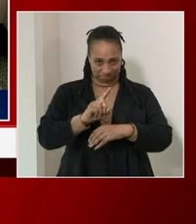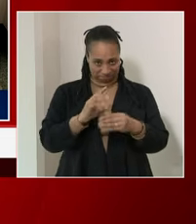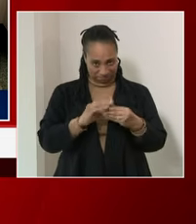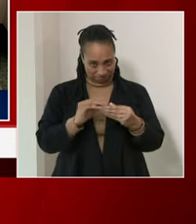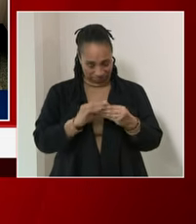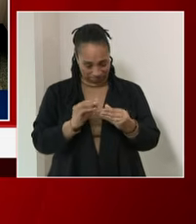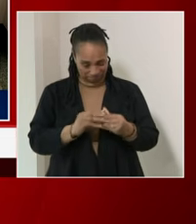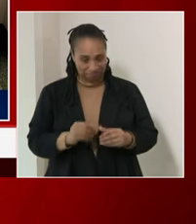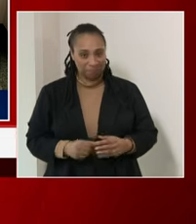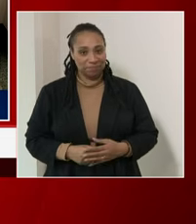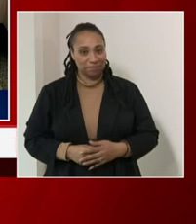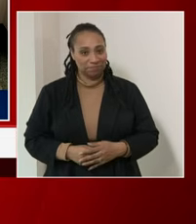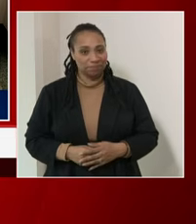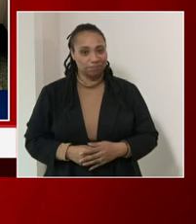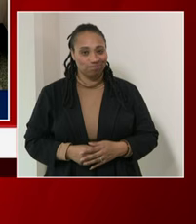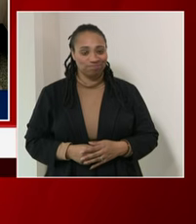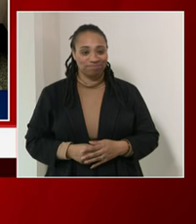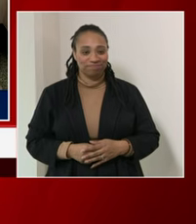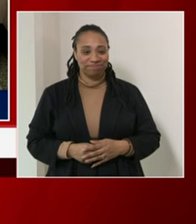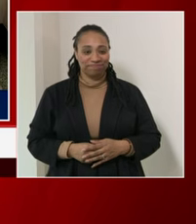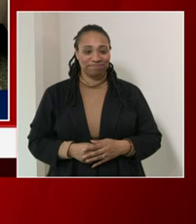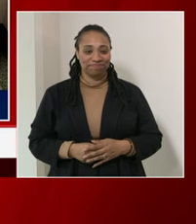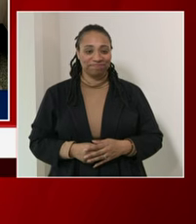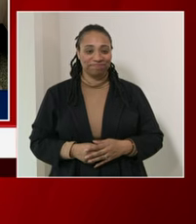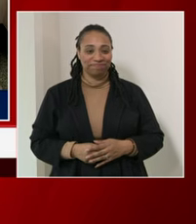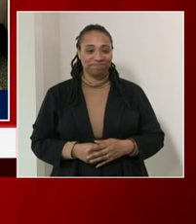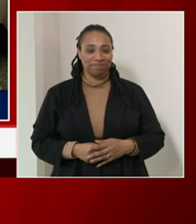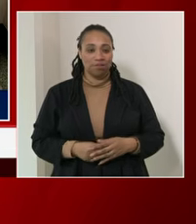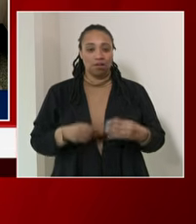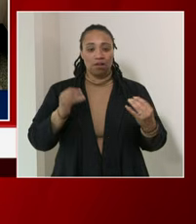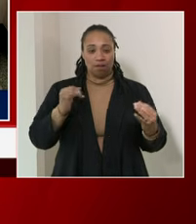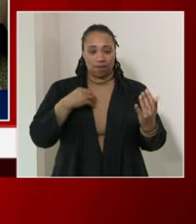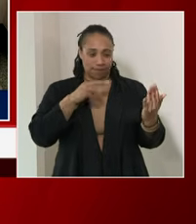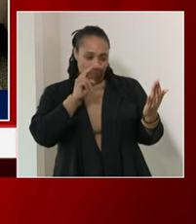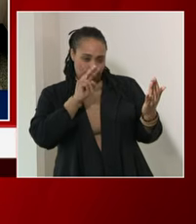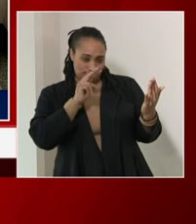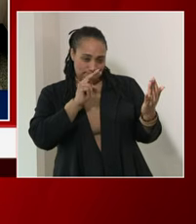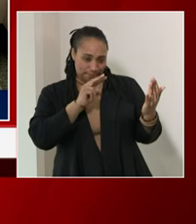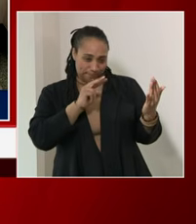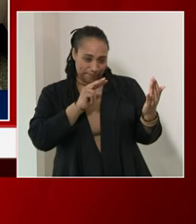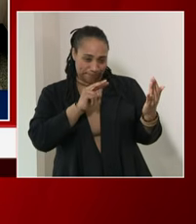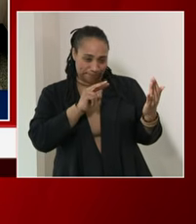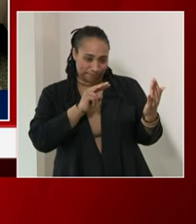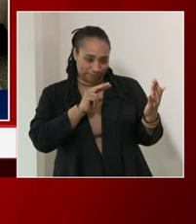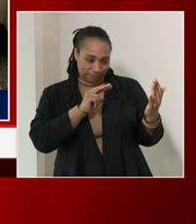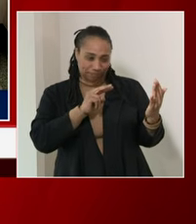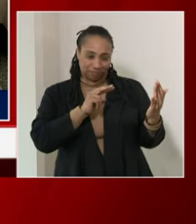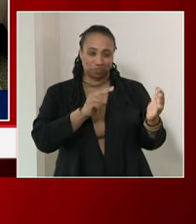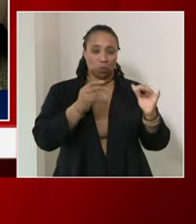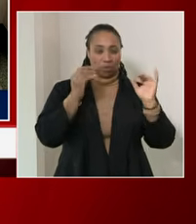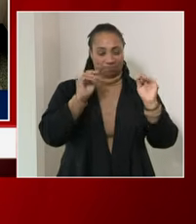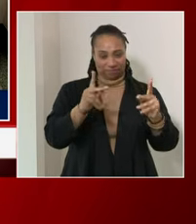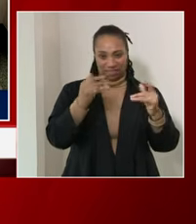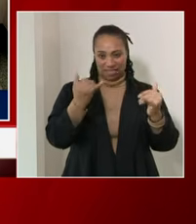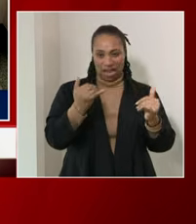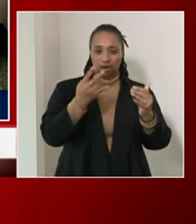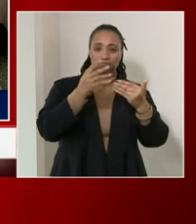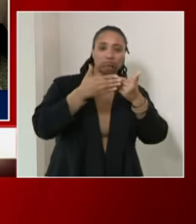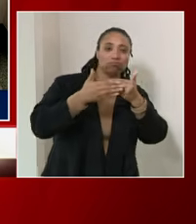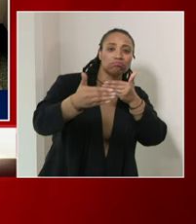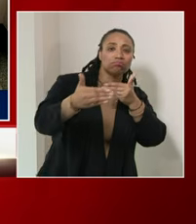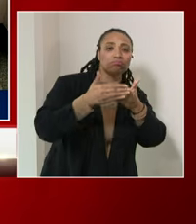And then I think we want to turn to the forecast for the week and our posture